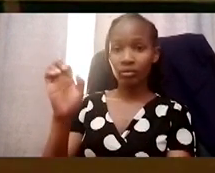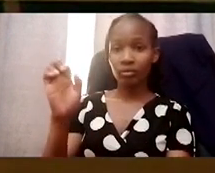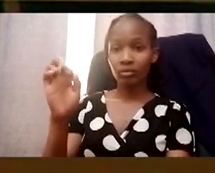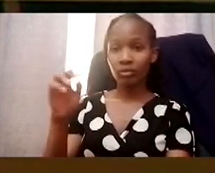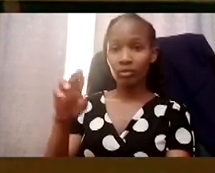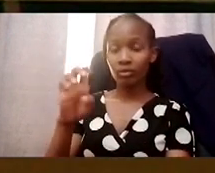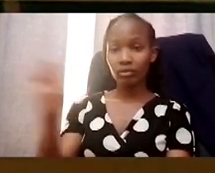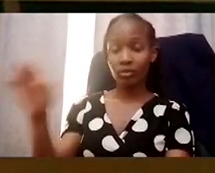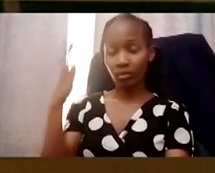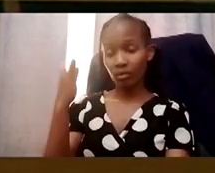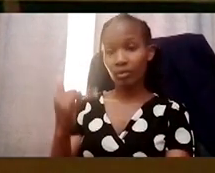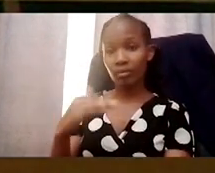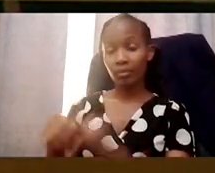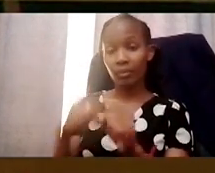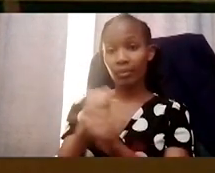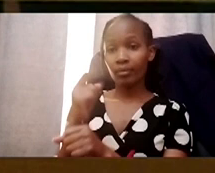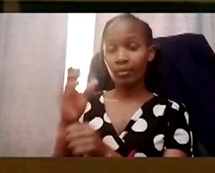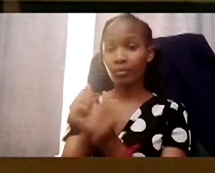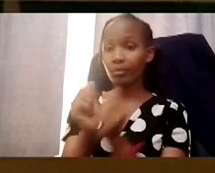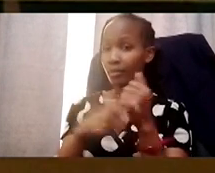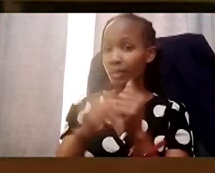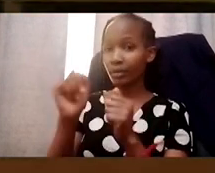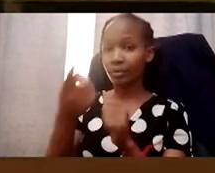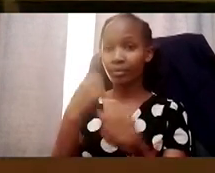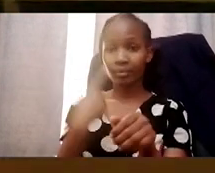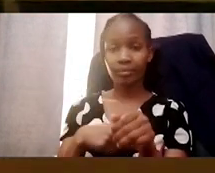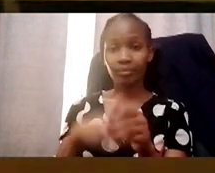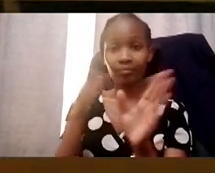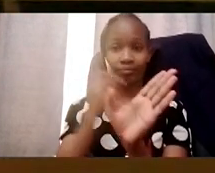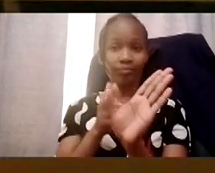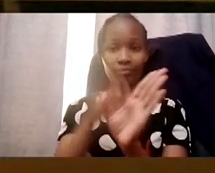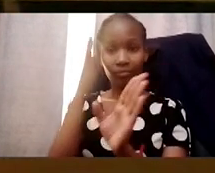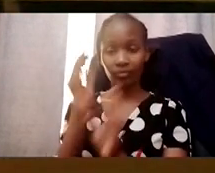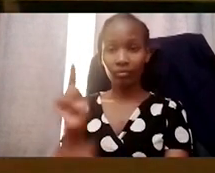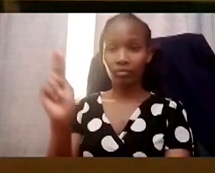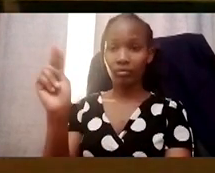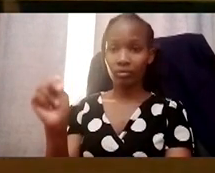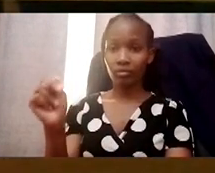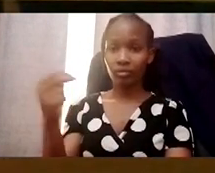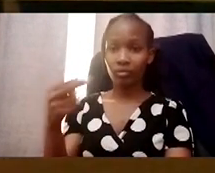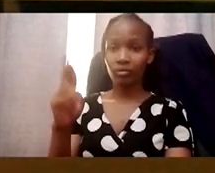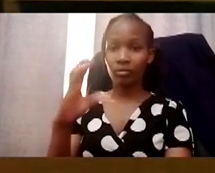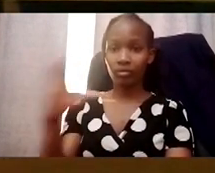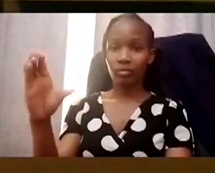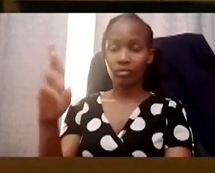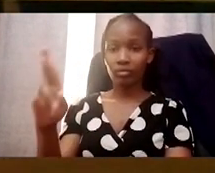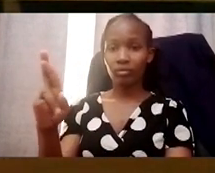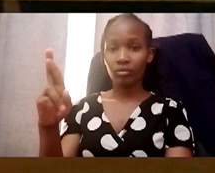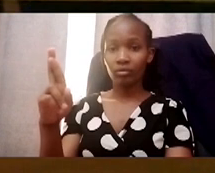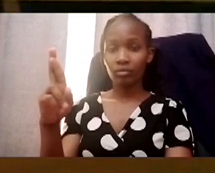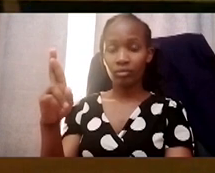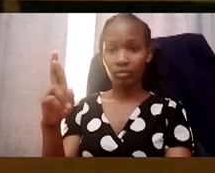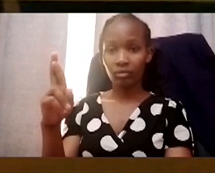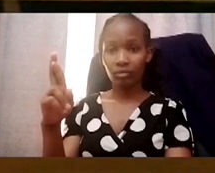it was our first time to participate. Since the UNHCR, the TEGLA LOROUPE Peace Foundation and IOC have given